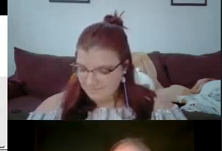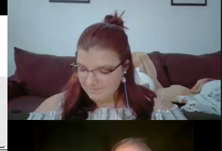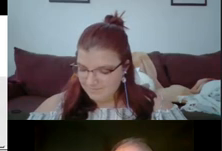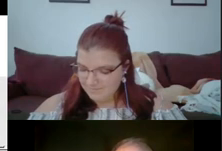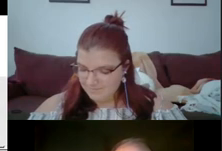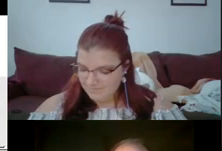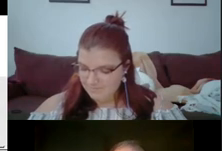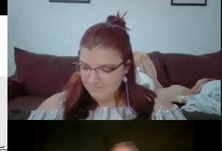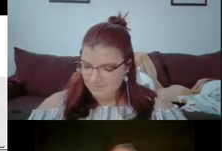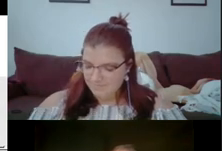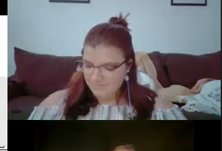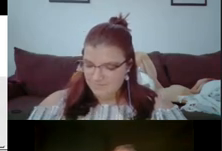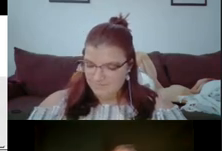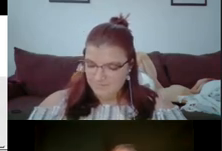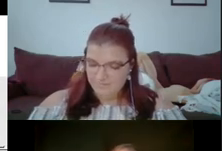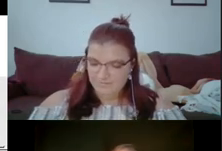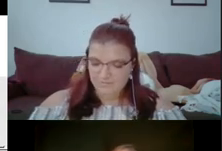institution.